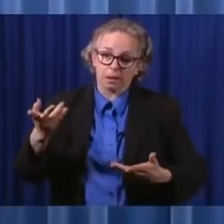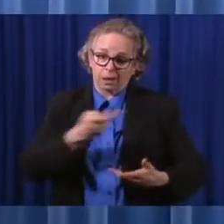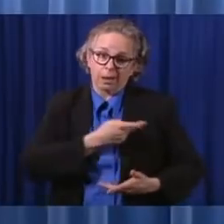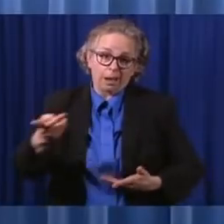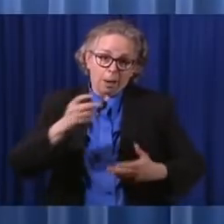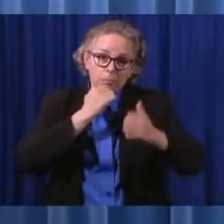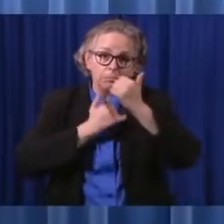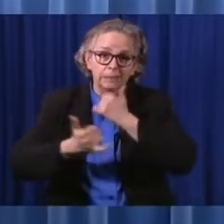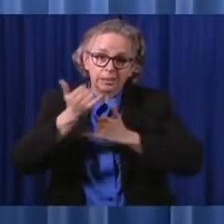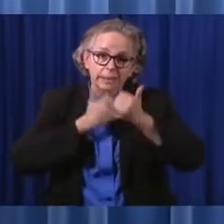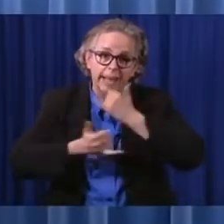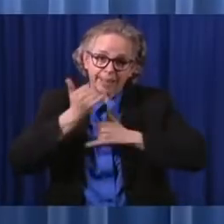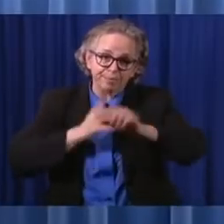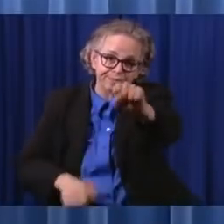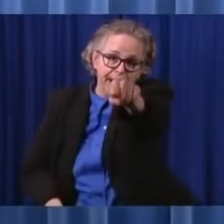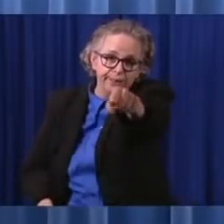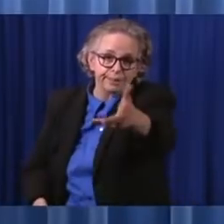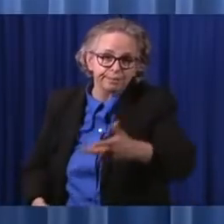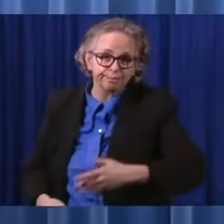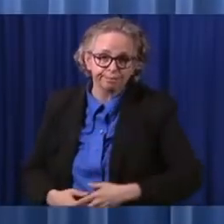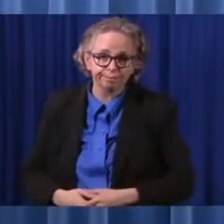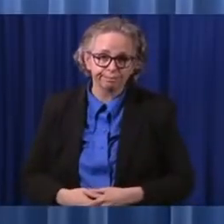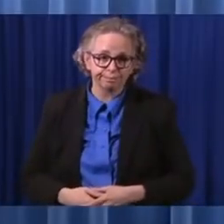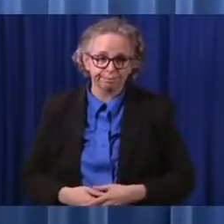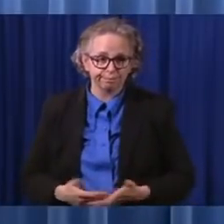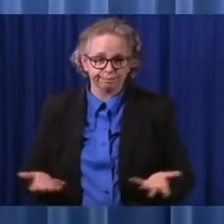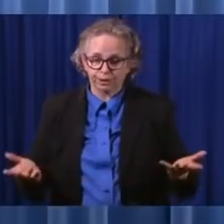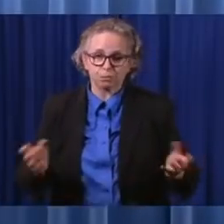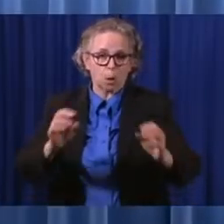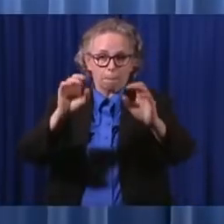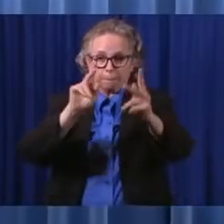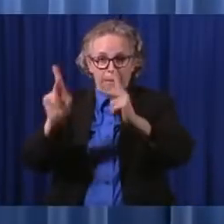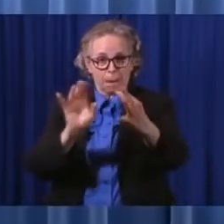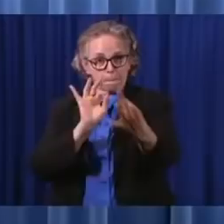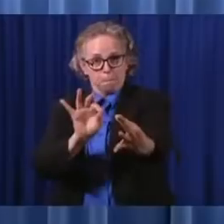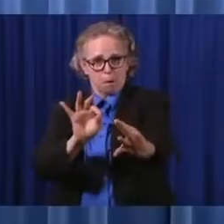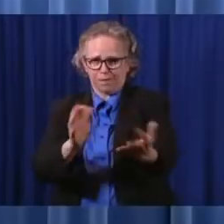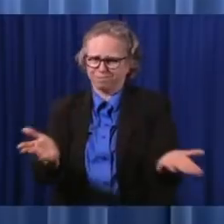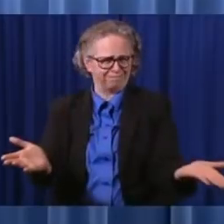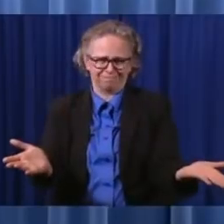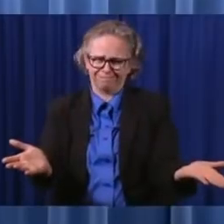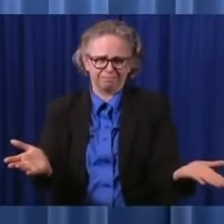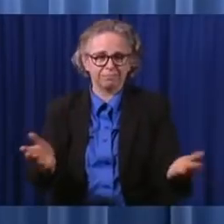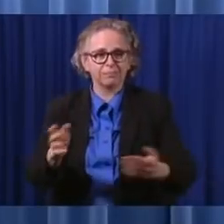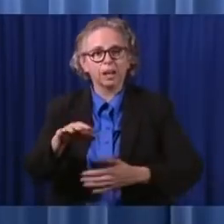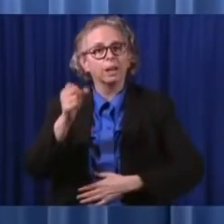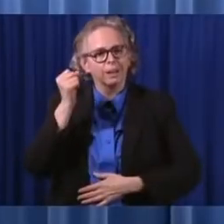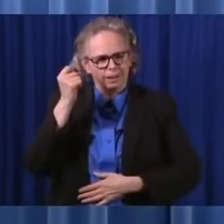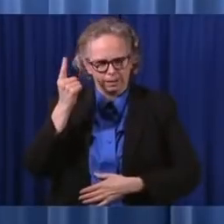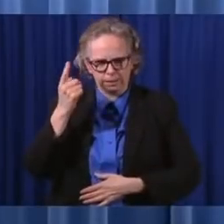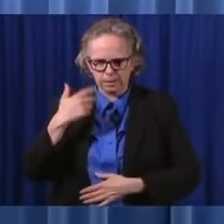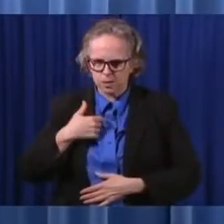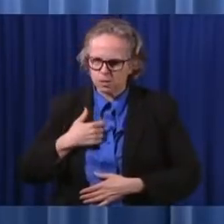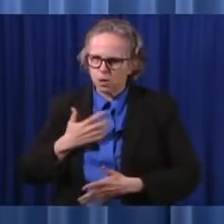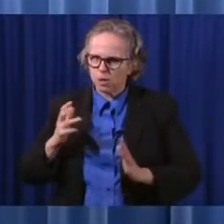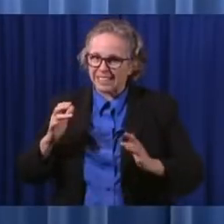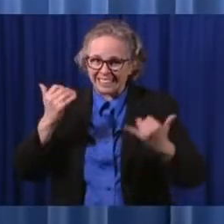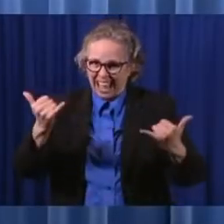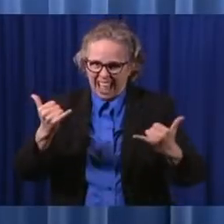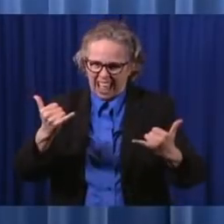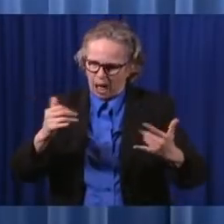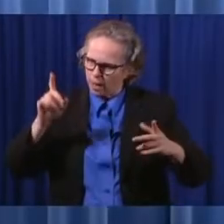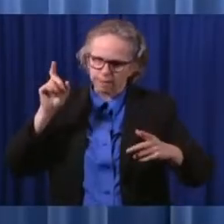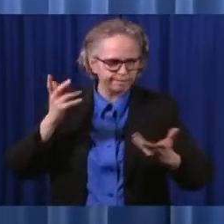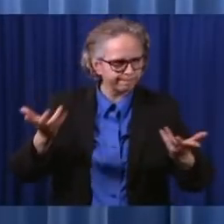can be made. Not everything is perfect. But we've worked very, very closely with our